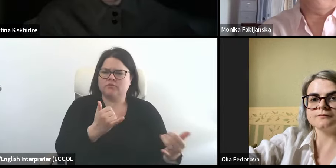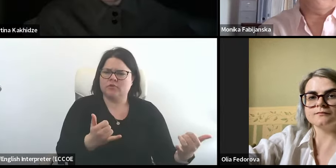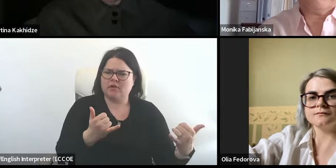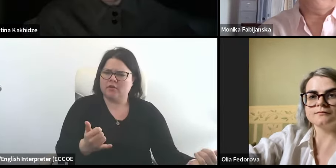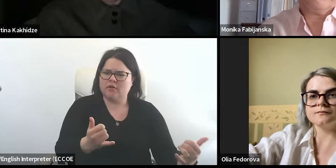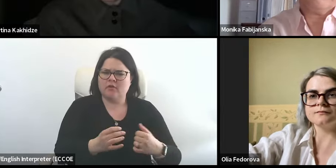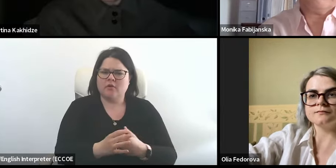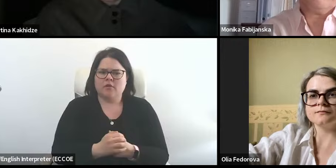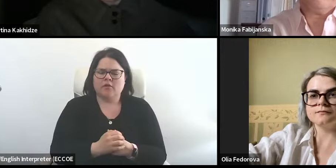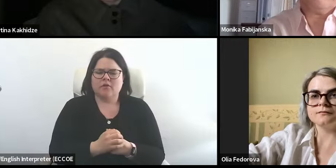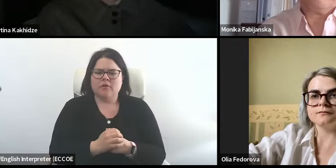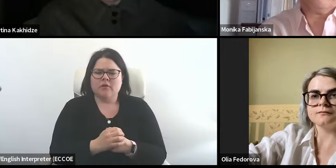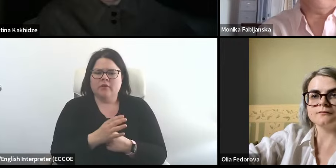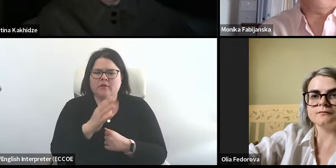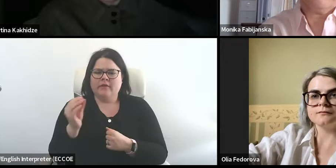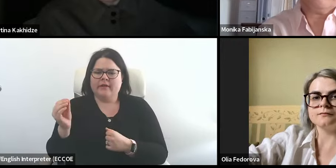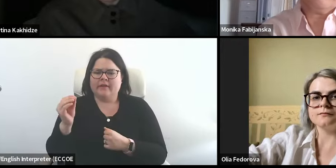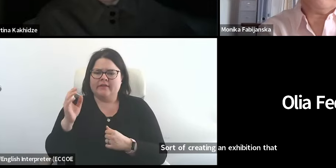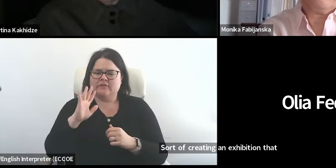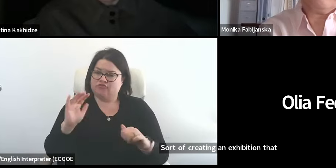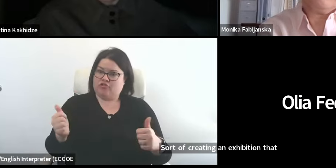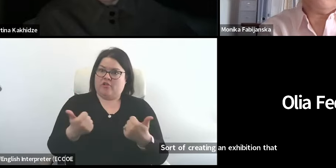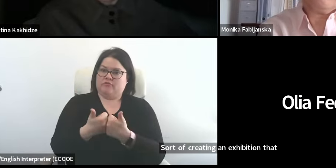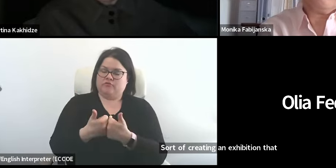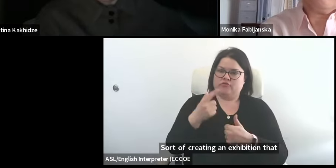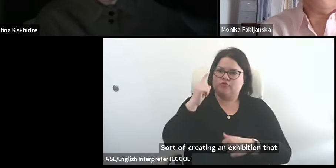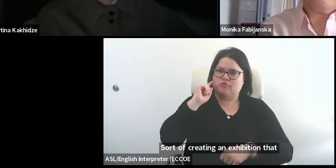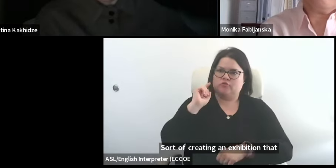sort of creating an exhibition that is